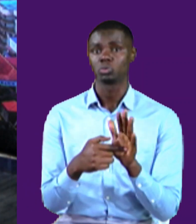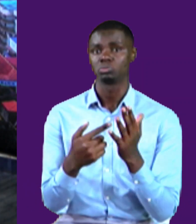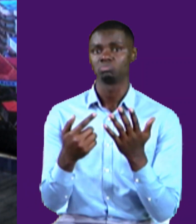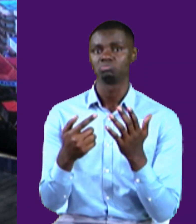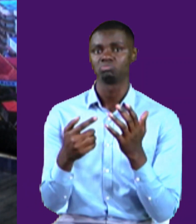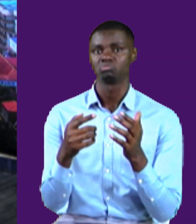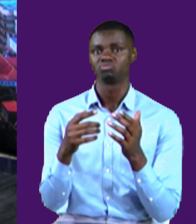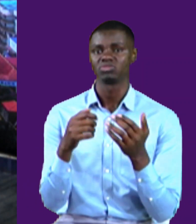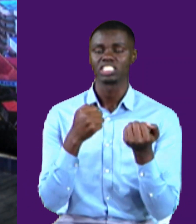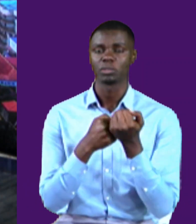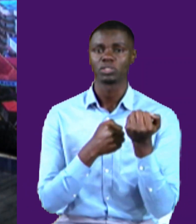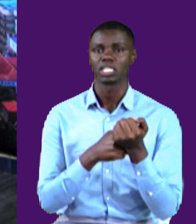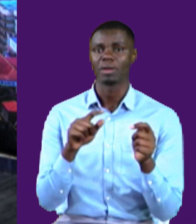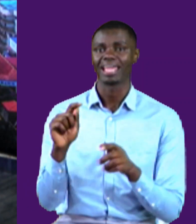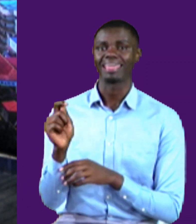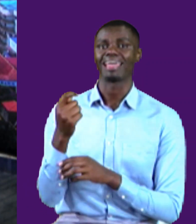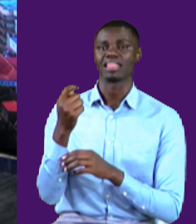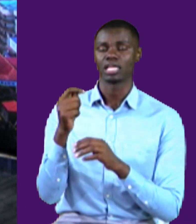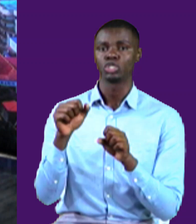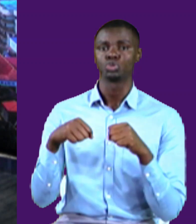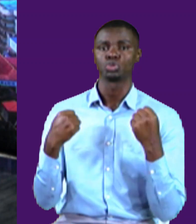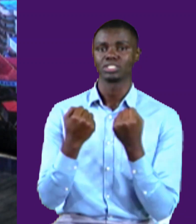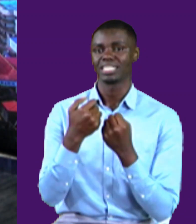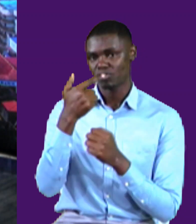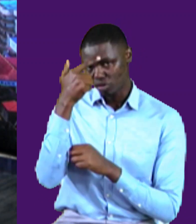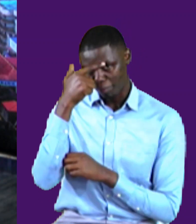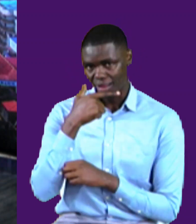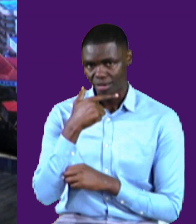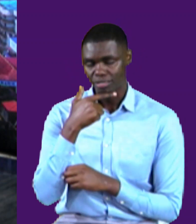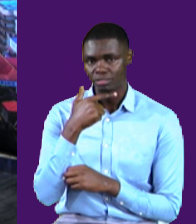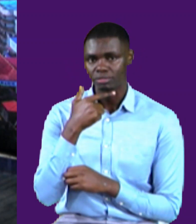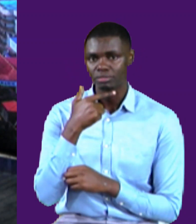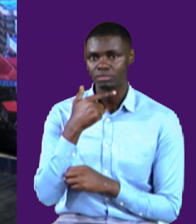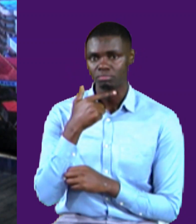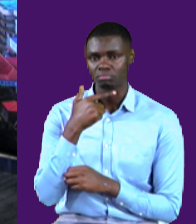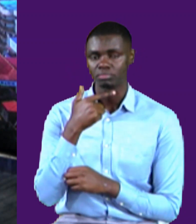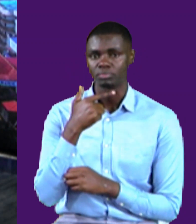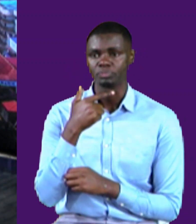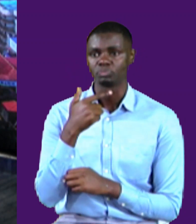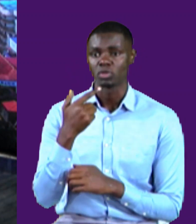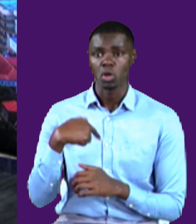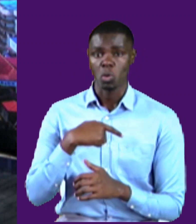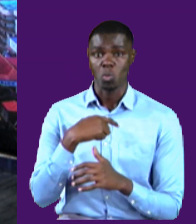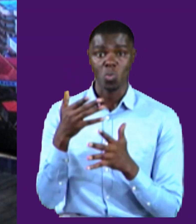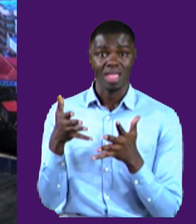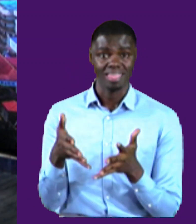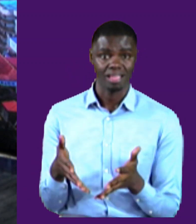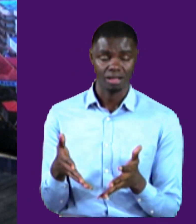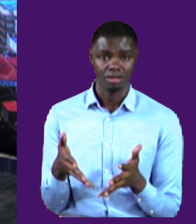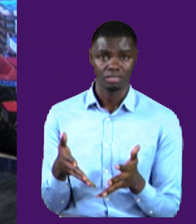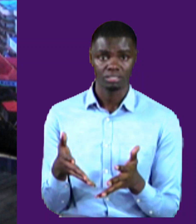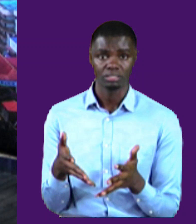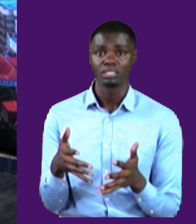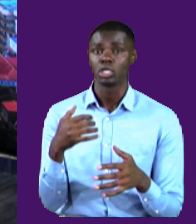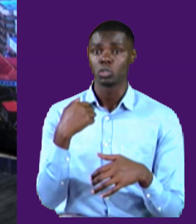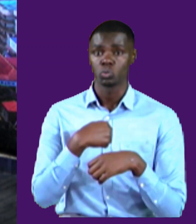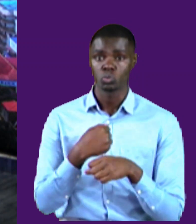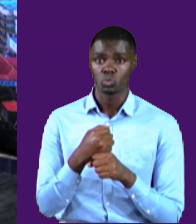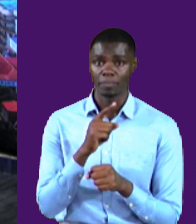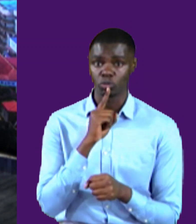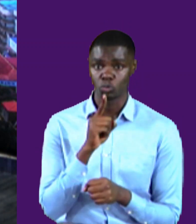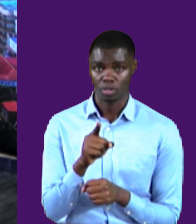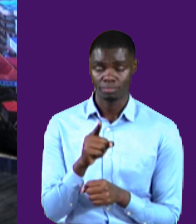courtesy of Kenya Society for the Blind, that we are here to make